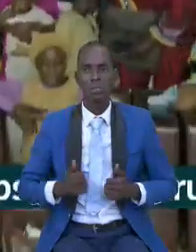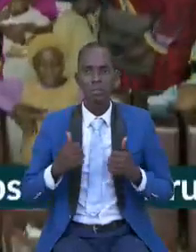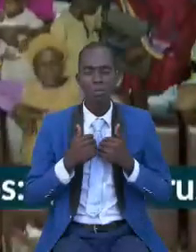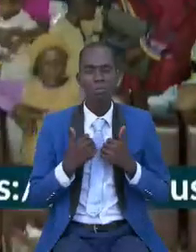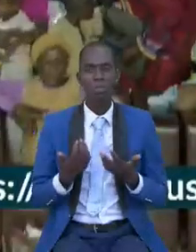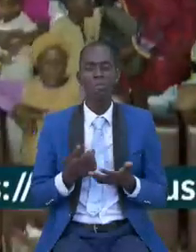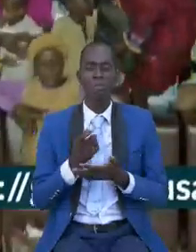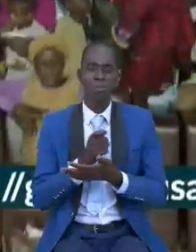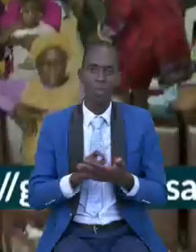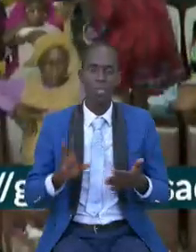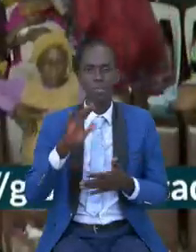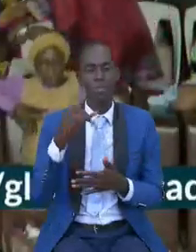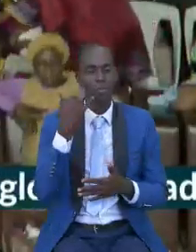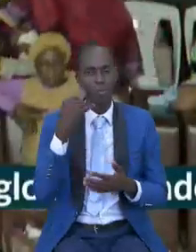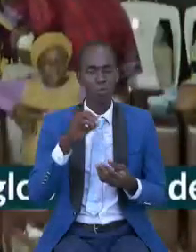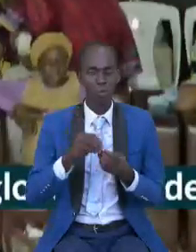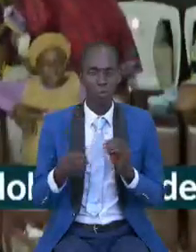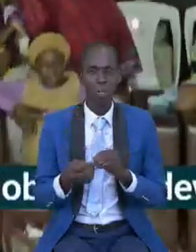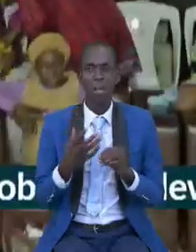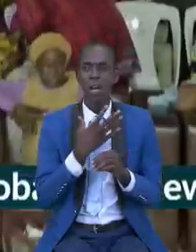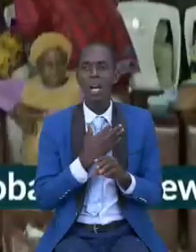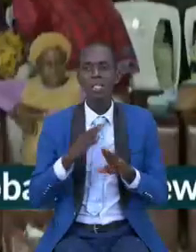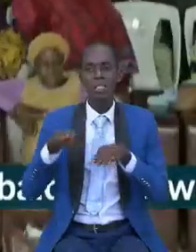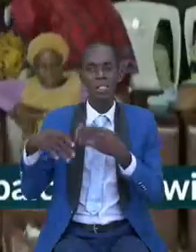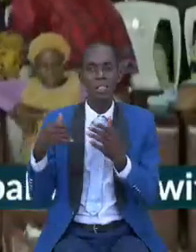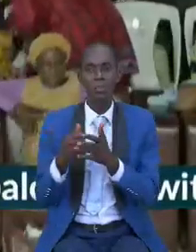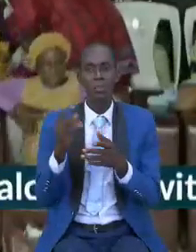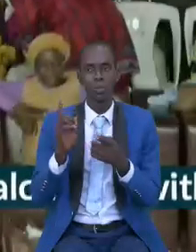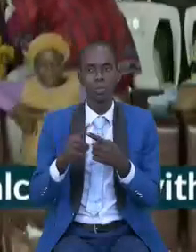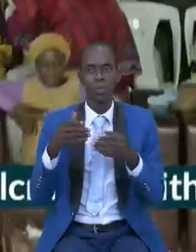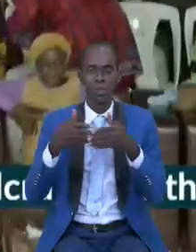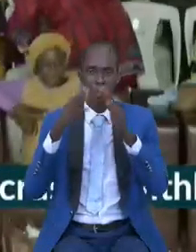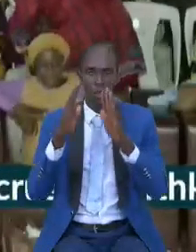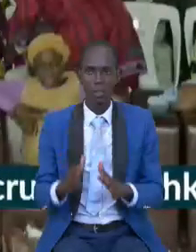of the front side, by my left hand.